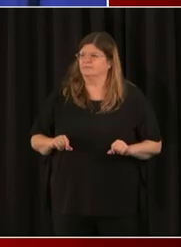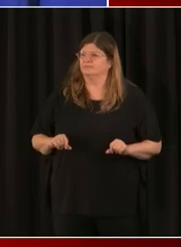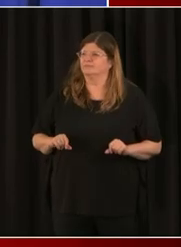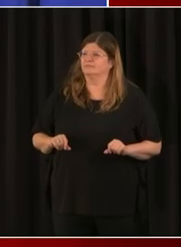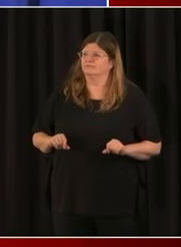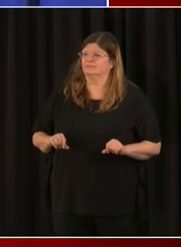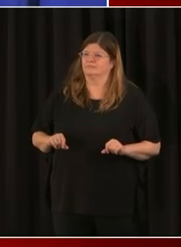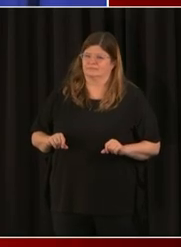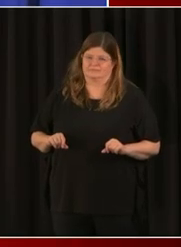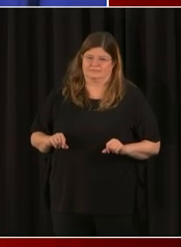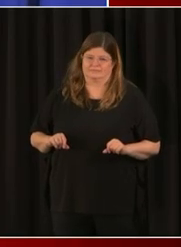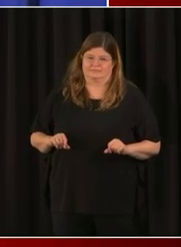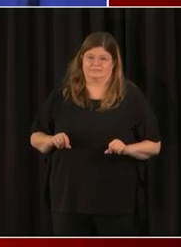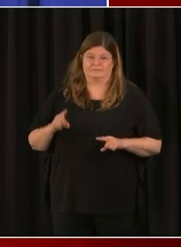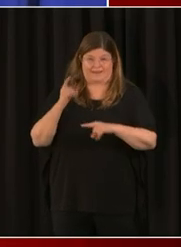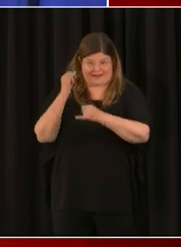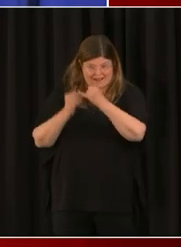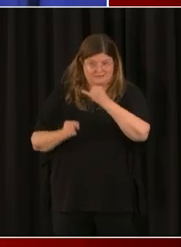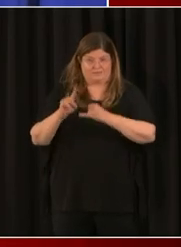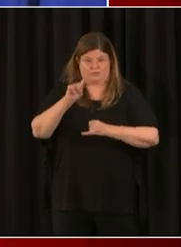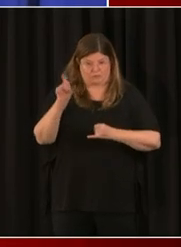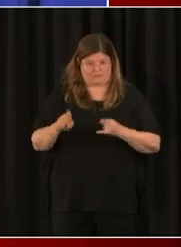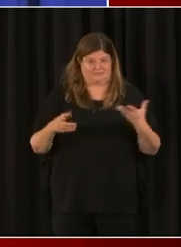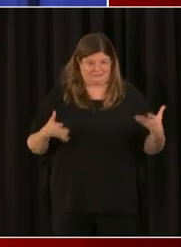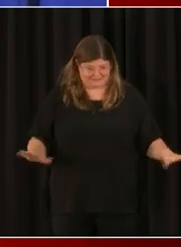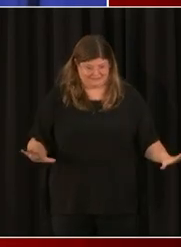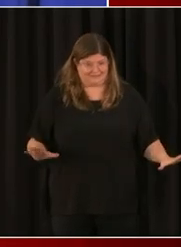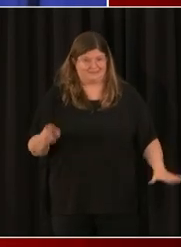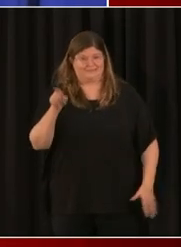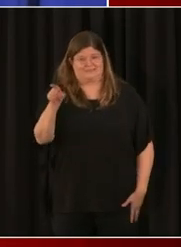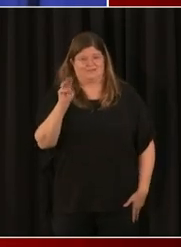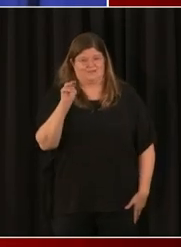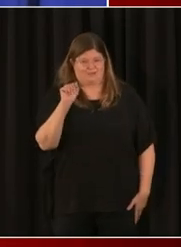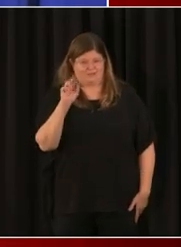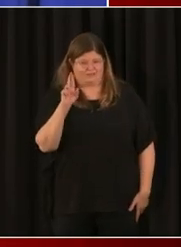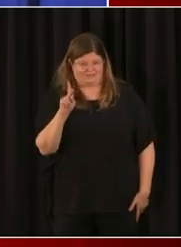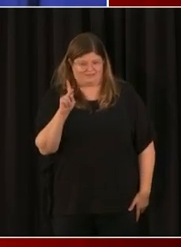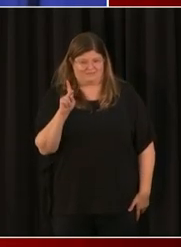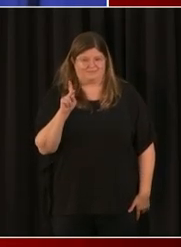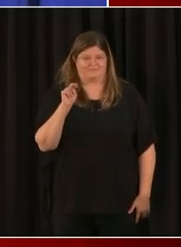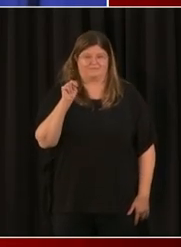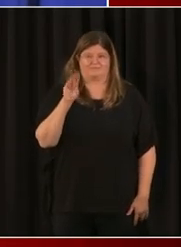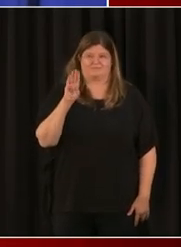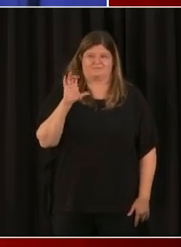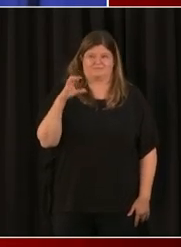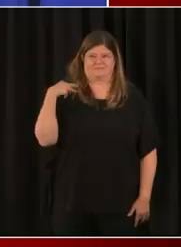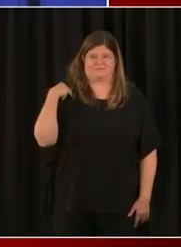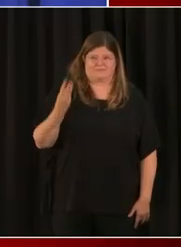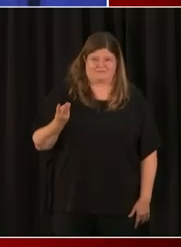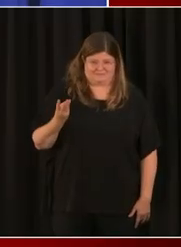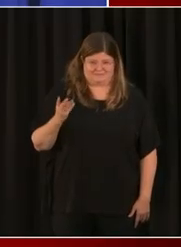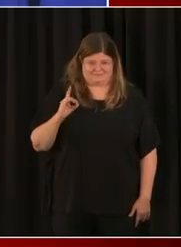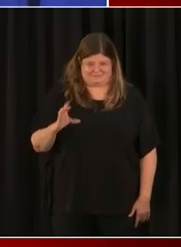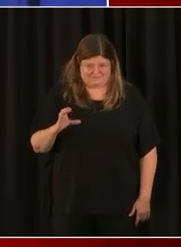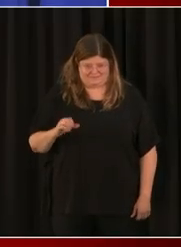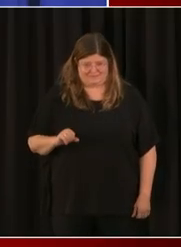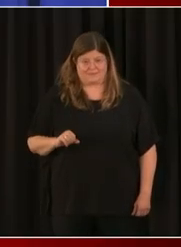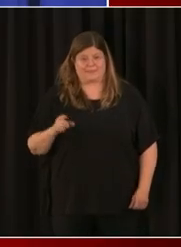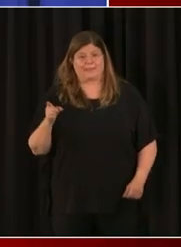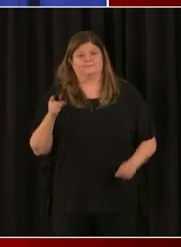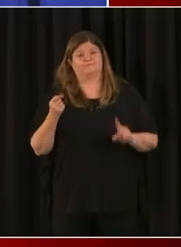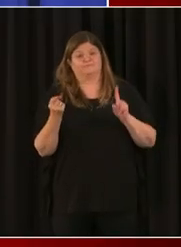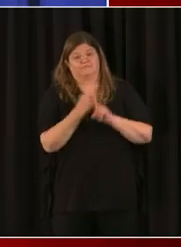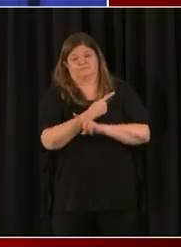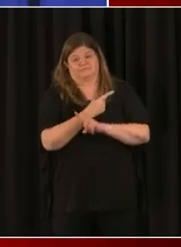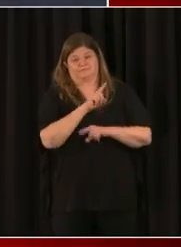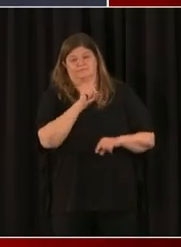Yes, okay. These are really the last questions. And Mark Seagraves, NBC Washington. Chief, another somewhat off-topic question, but I'm